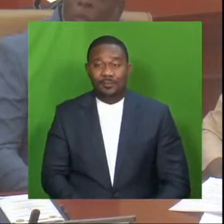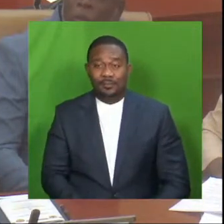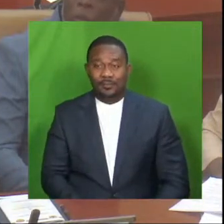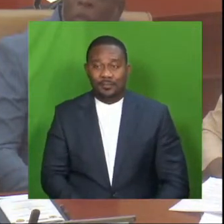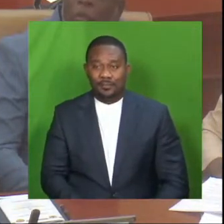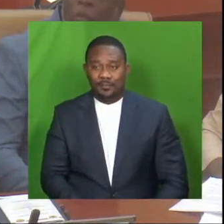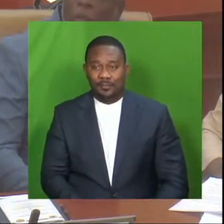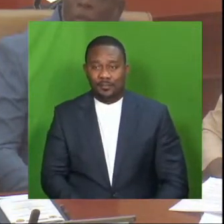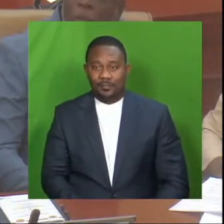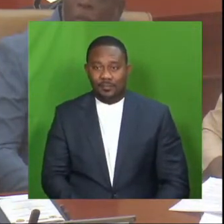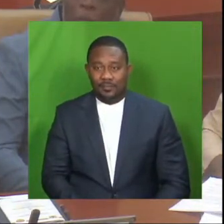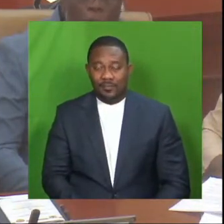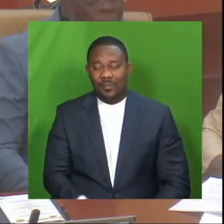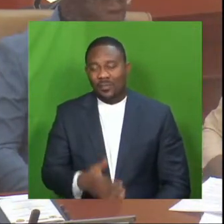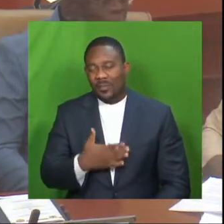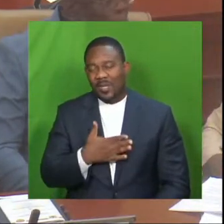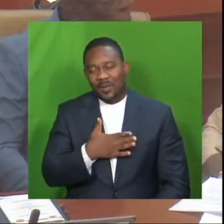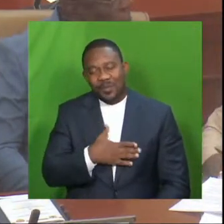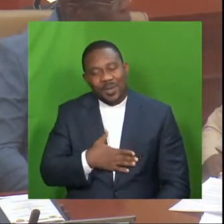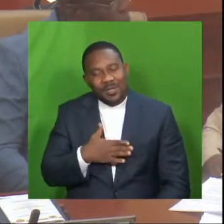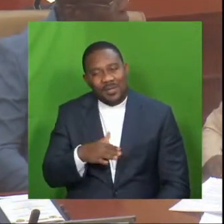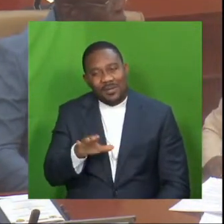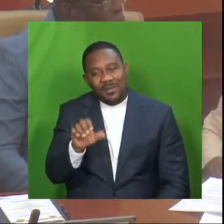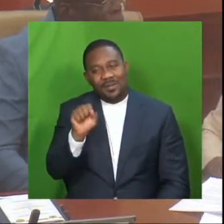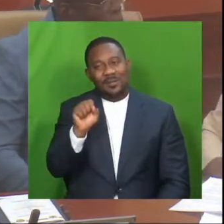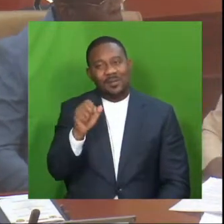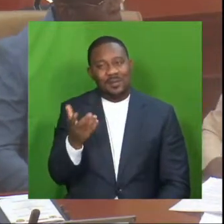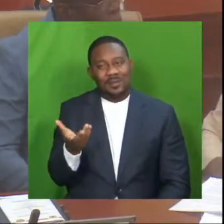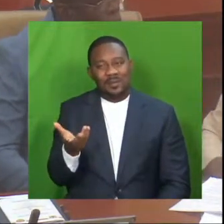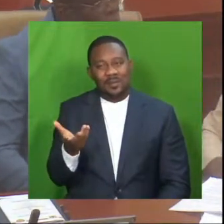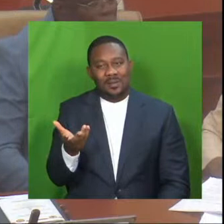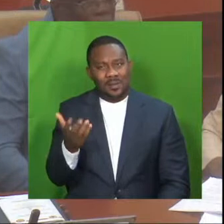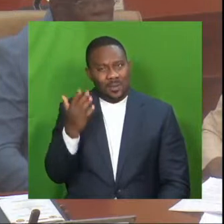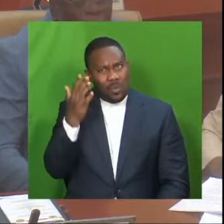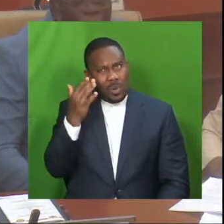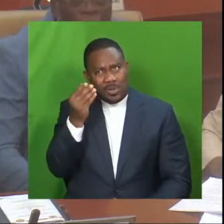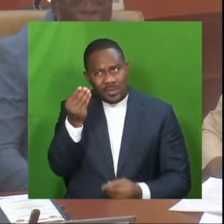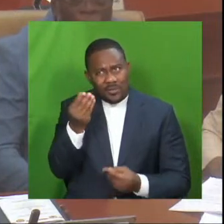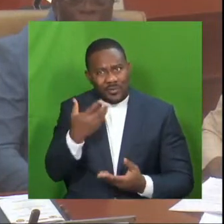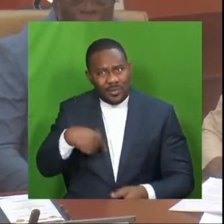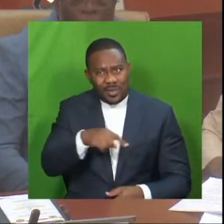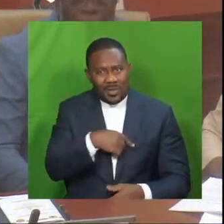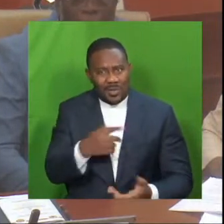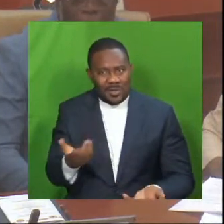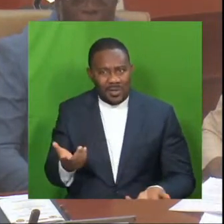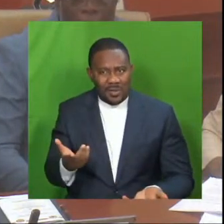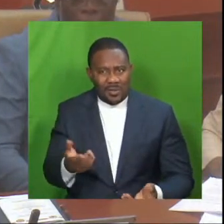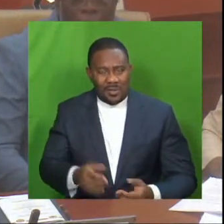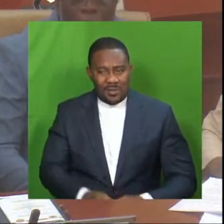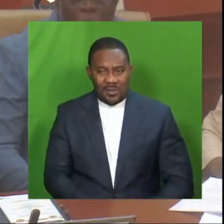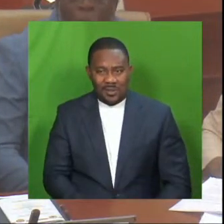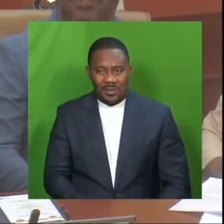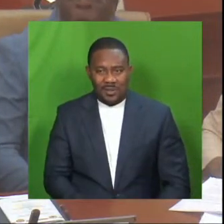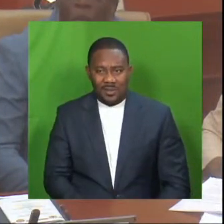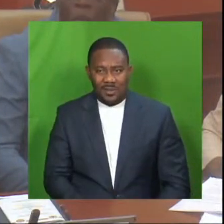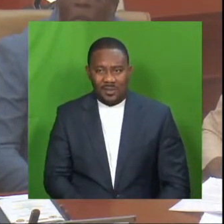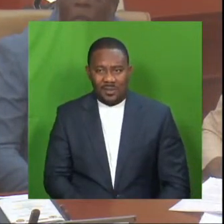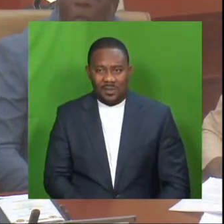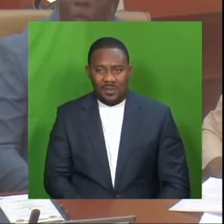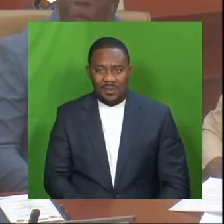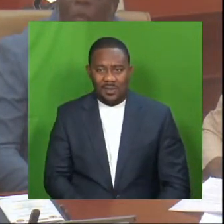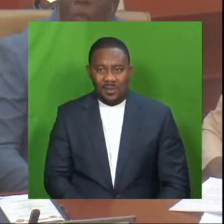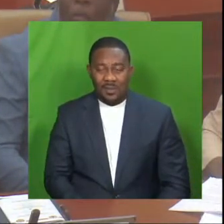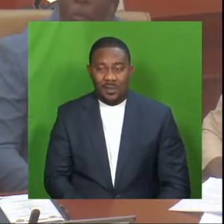No? Wait a minute. Then why is he referring it to us? We read his thesis. And he is unable